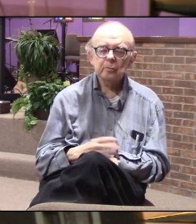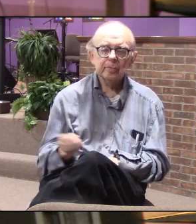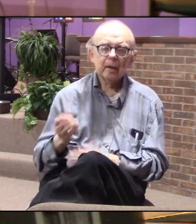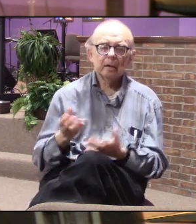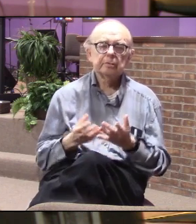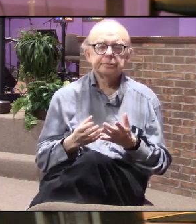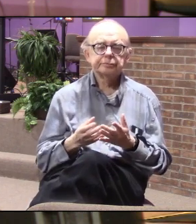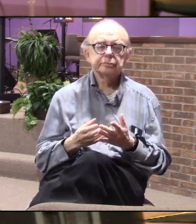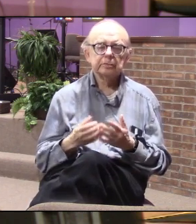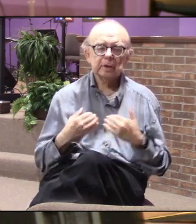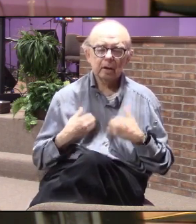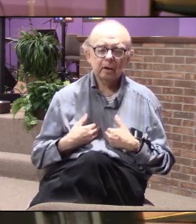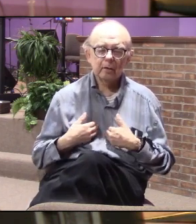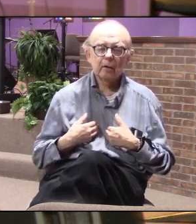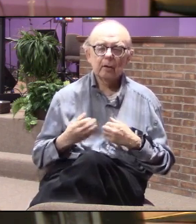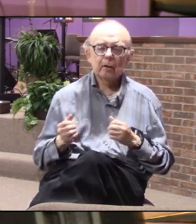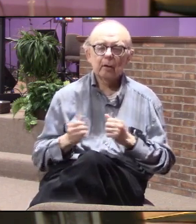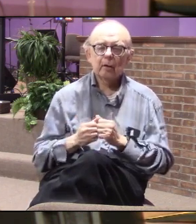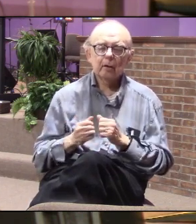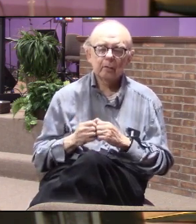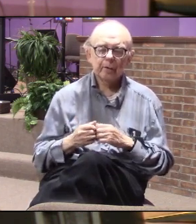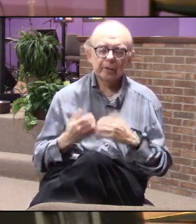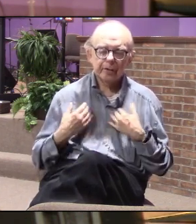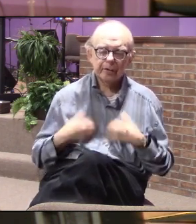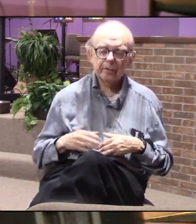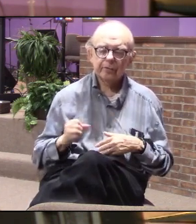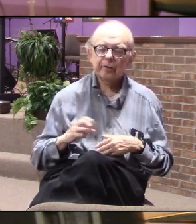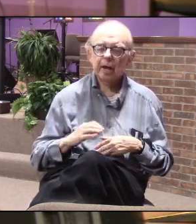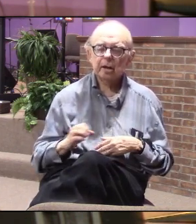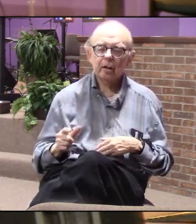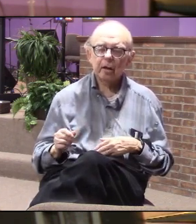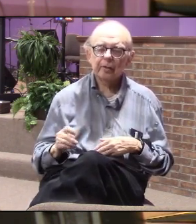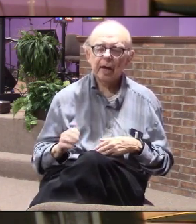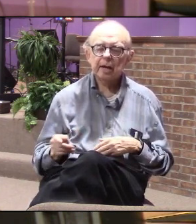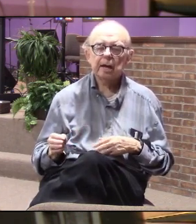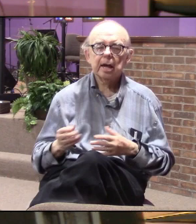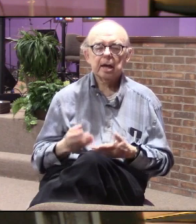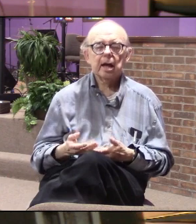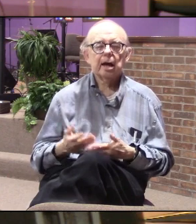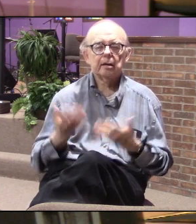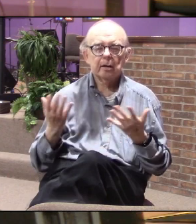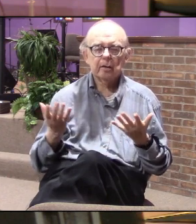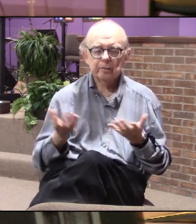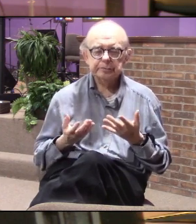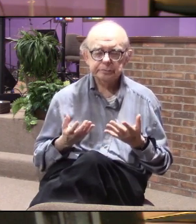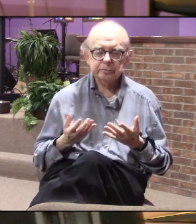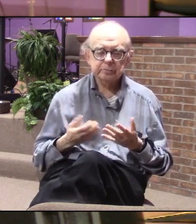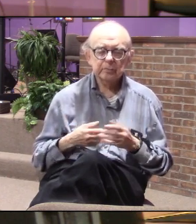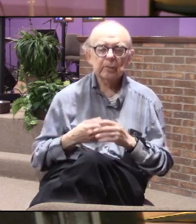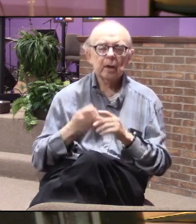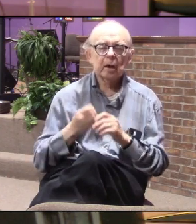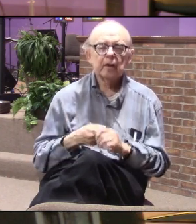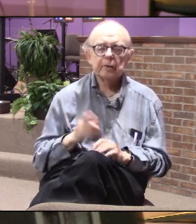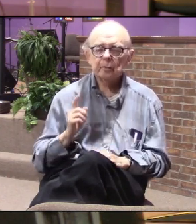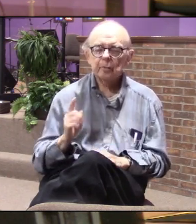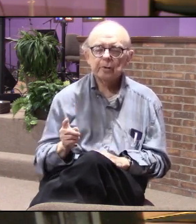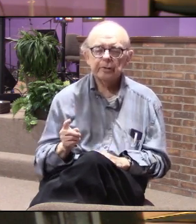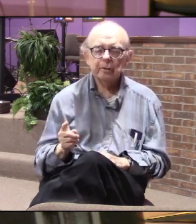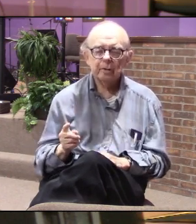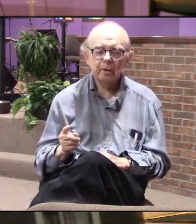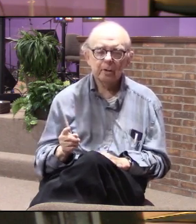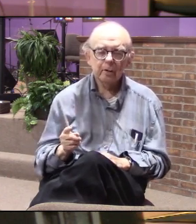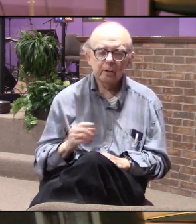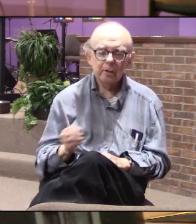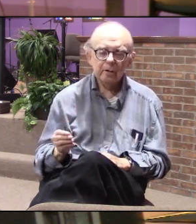I want the animals even with sackcloth and ashes. I want every one of you